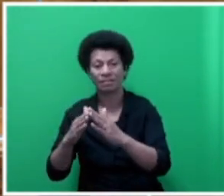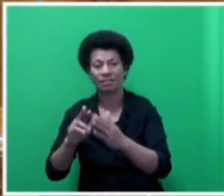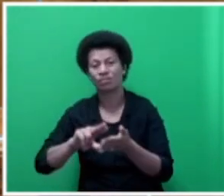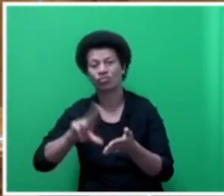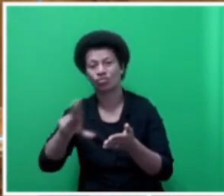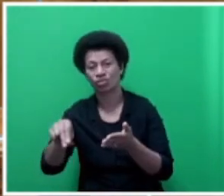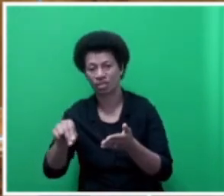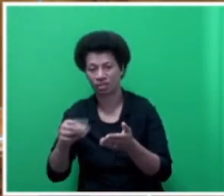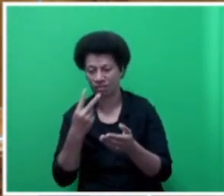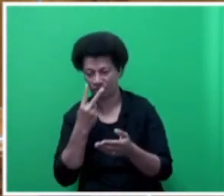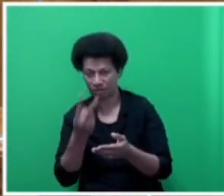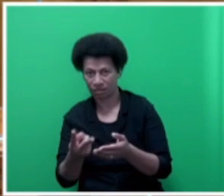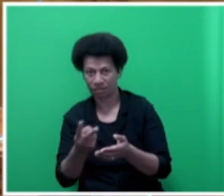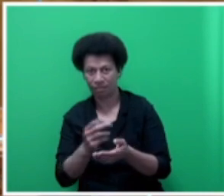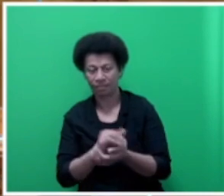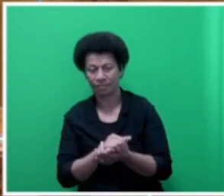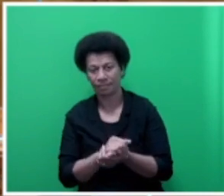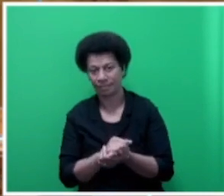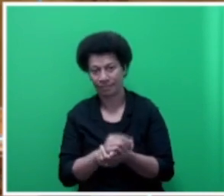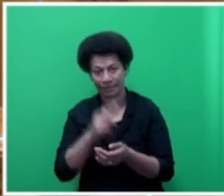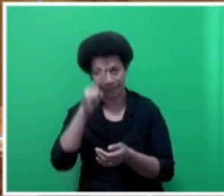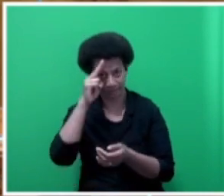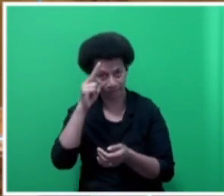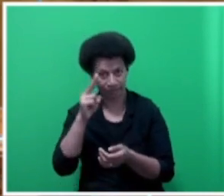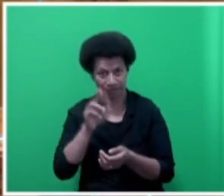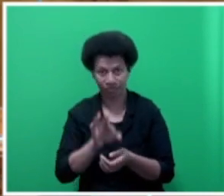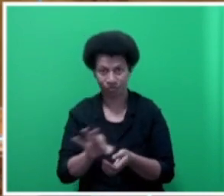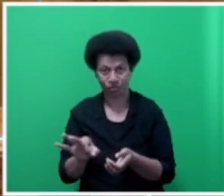And sir, before I take my seat,